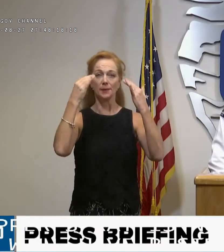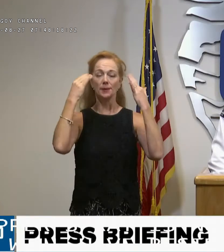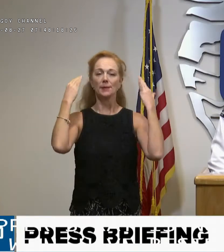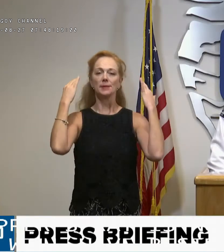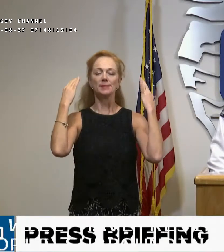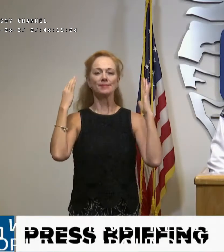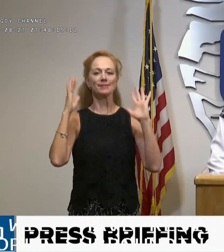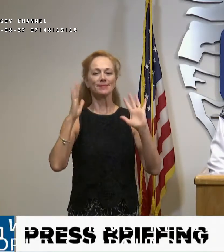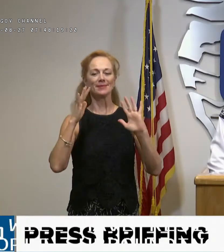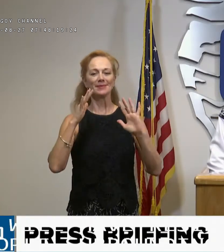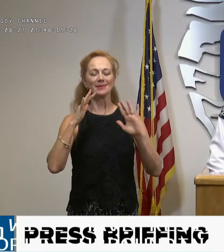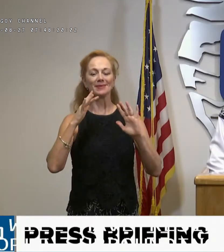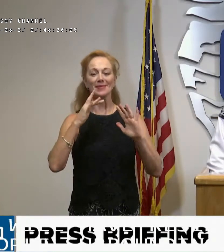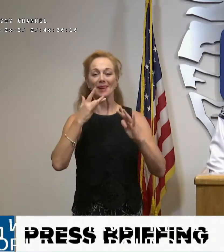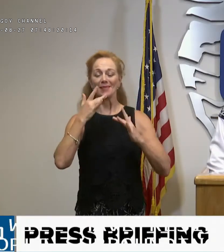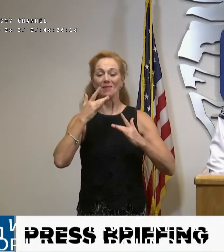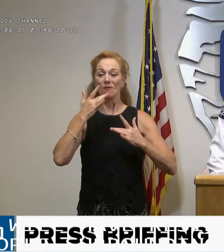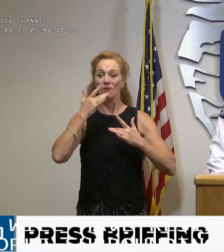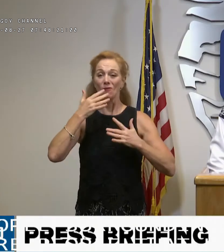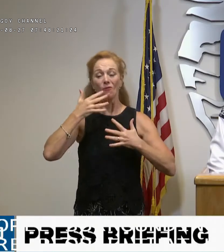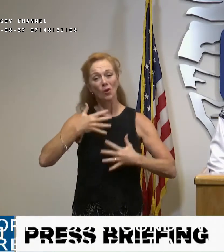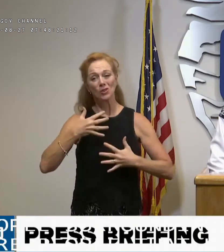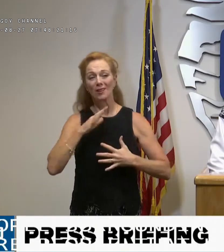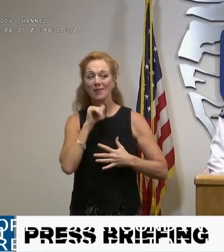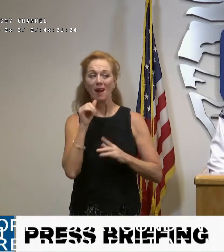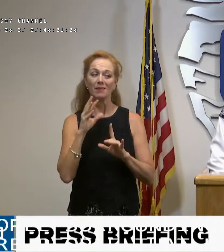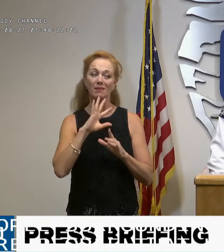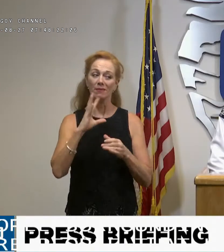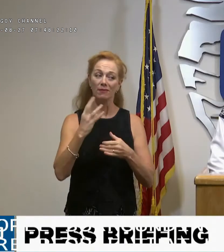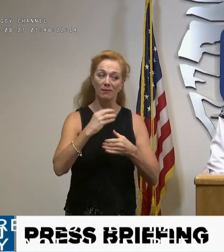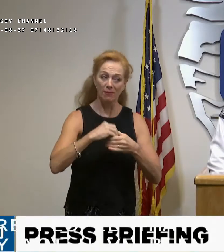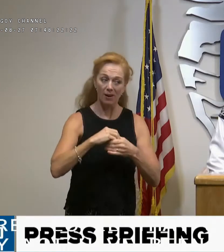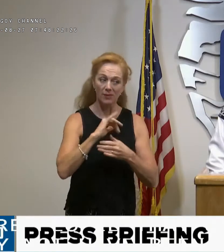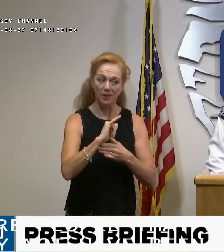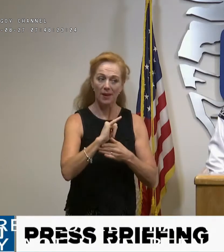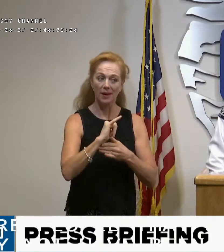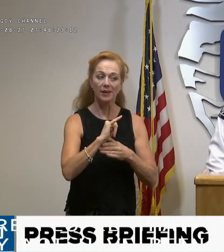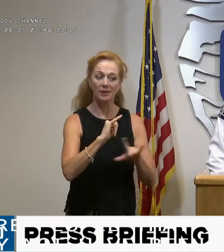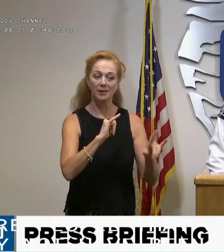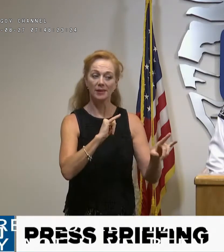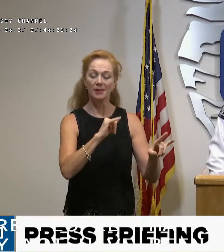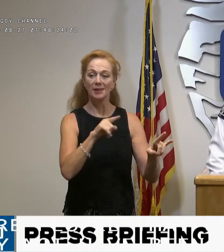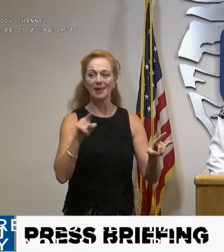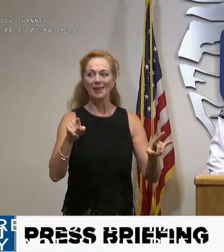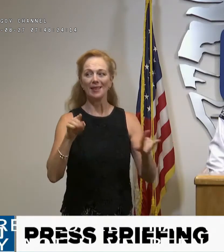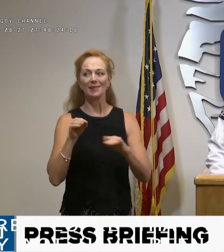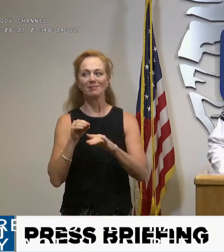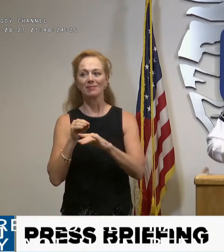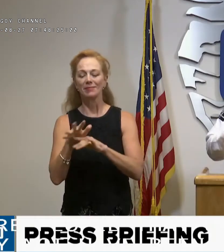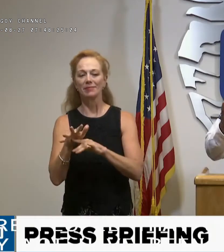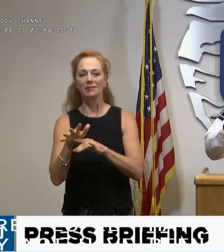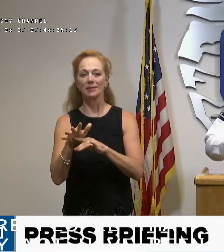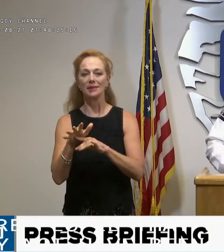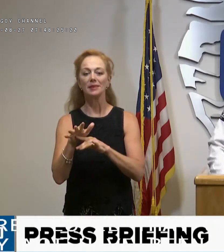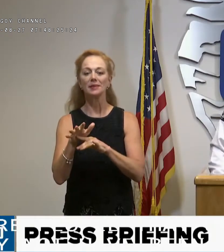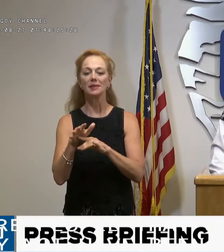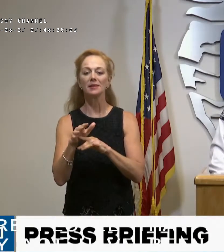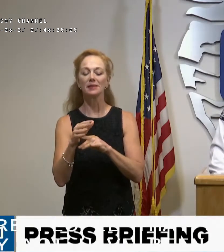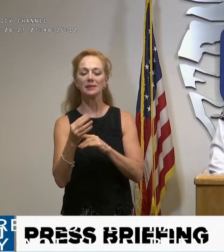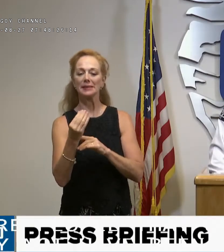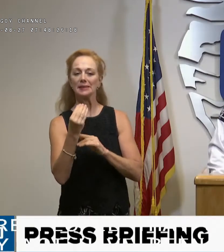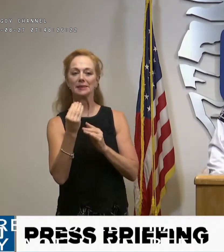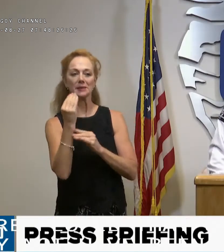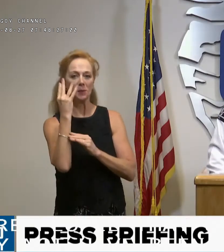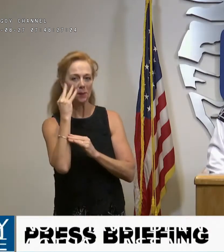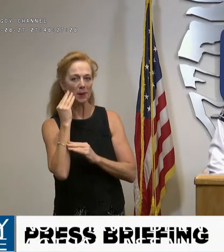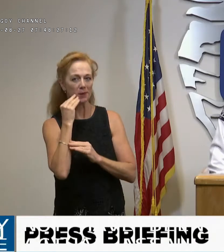unfortunately, that may not have been involved in the actual assault or active aggression that might have gotten some